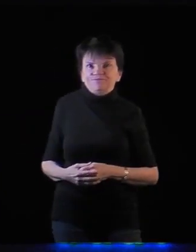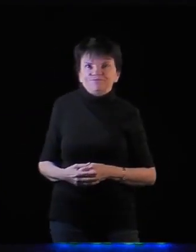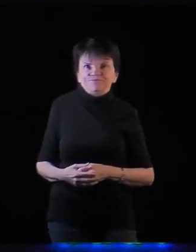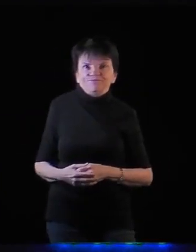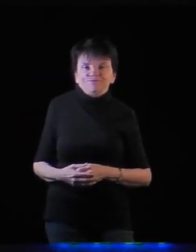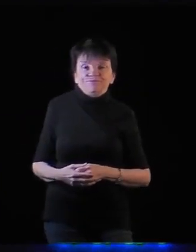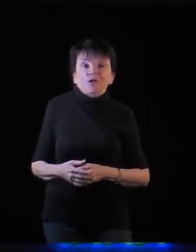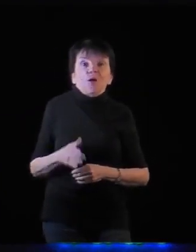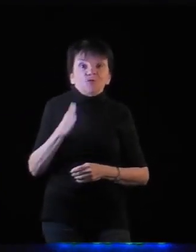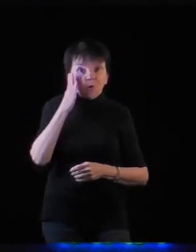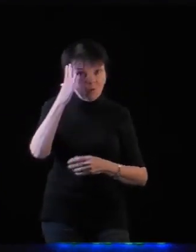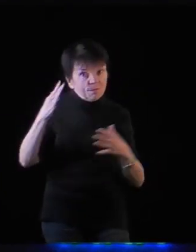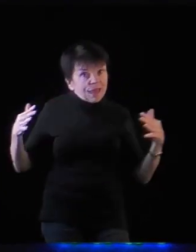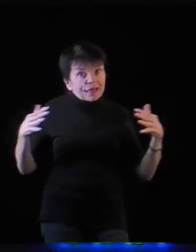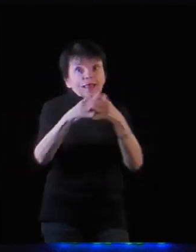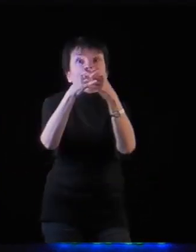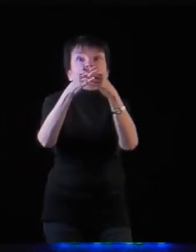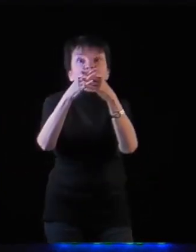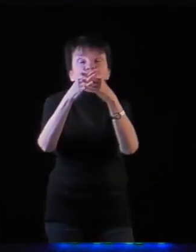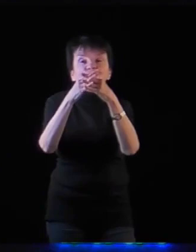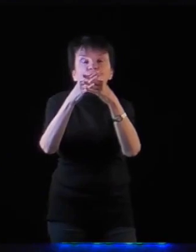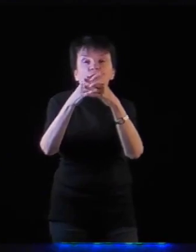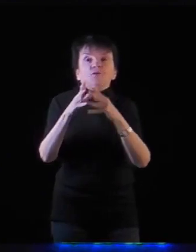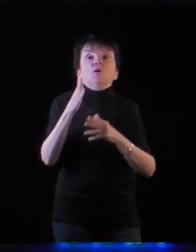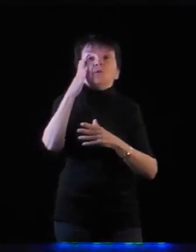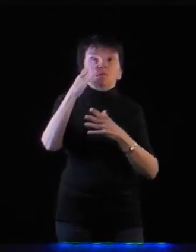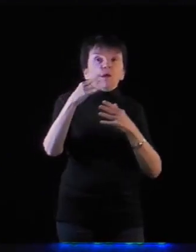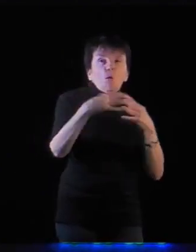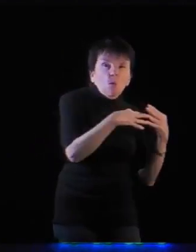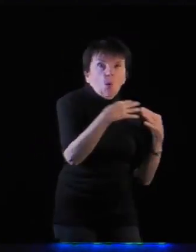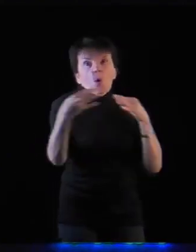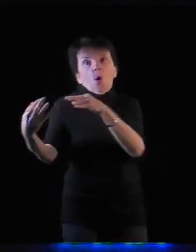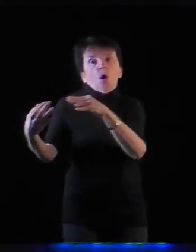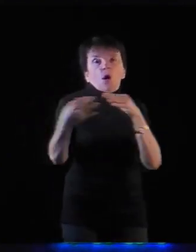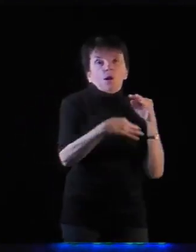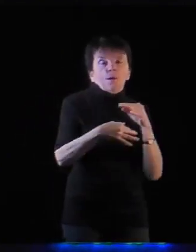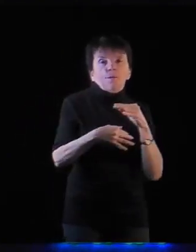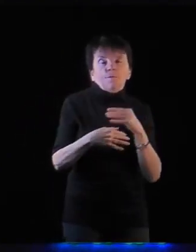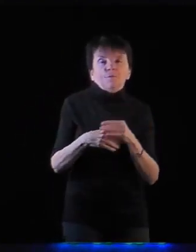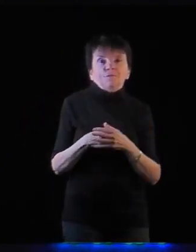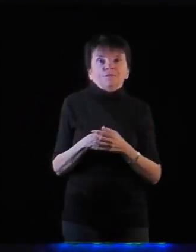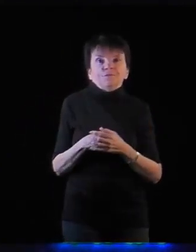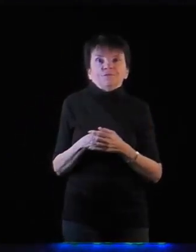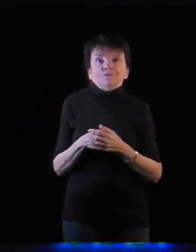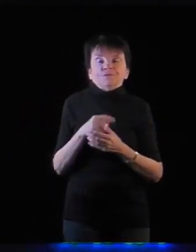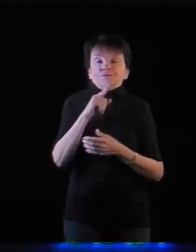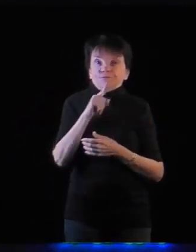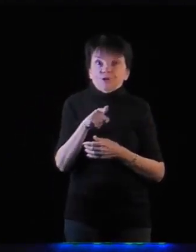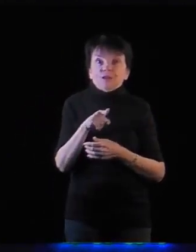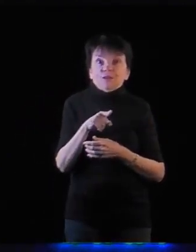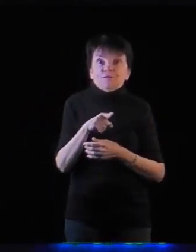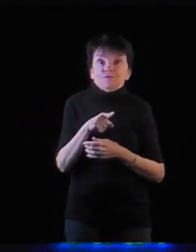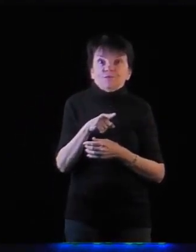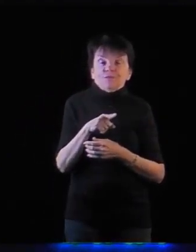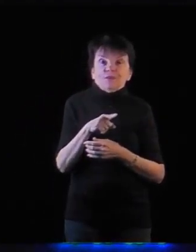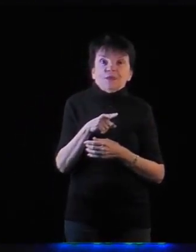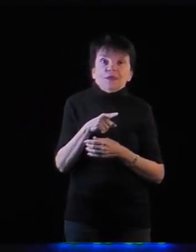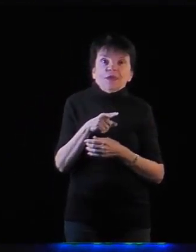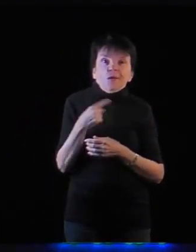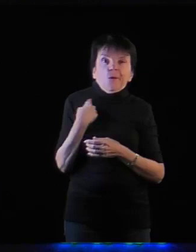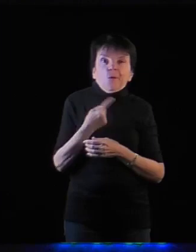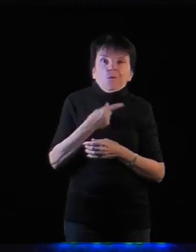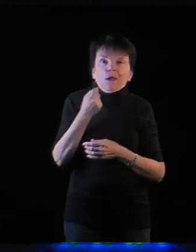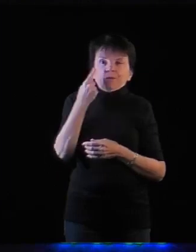There will be a clash. There will be a war. In fact, if we pick it up and we understand what